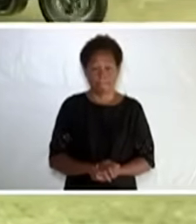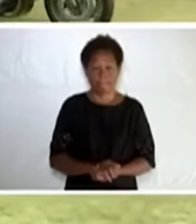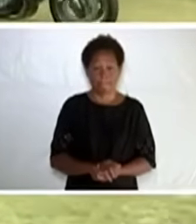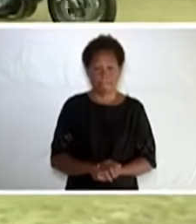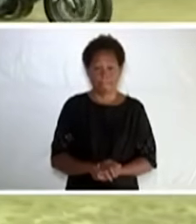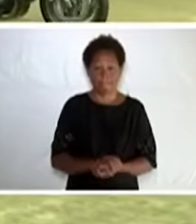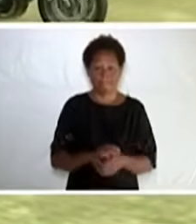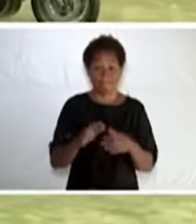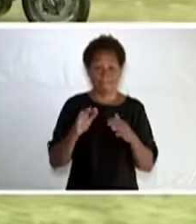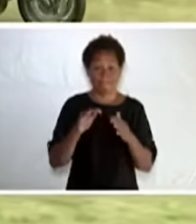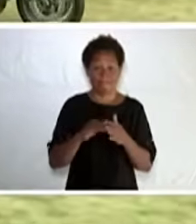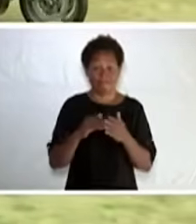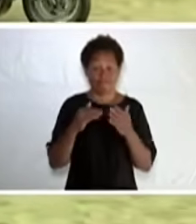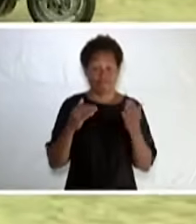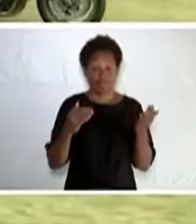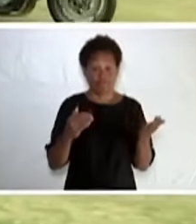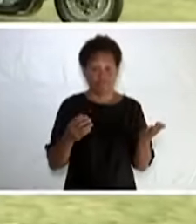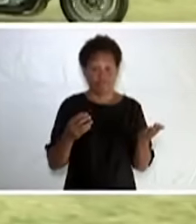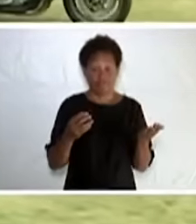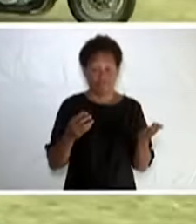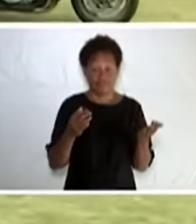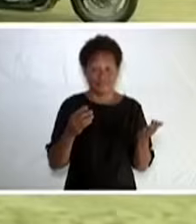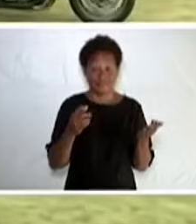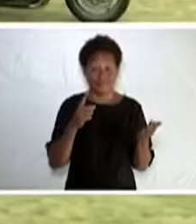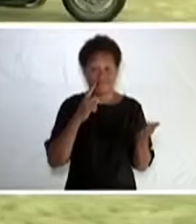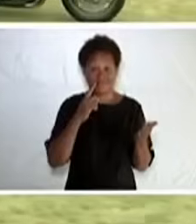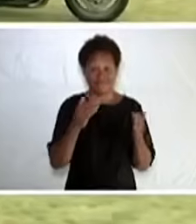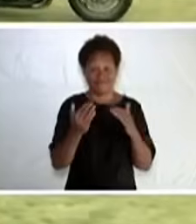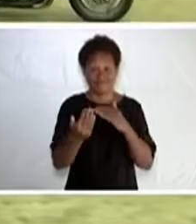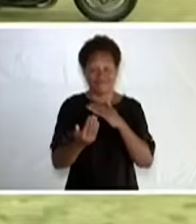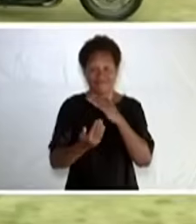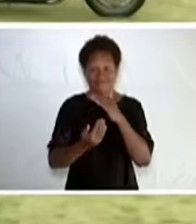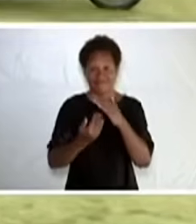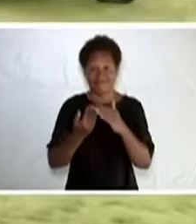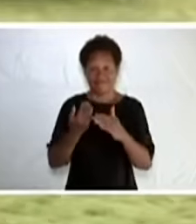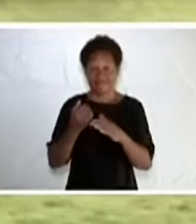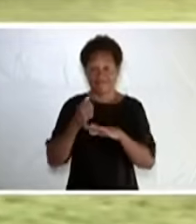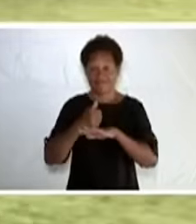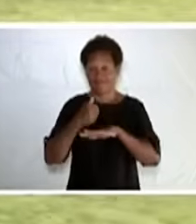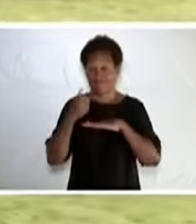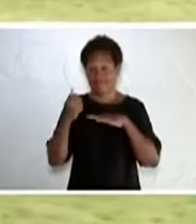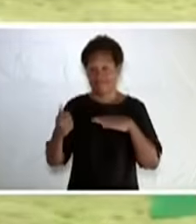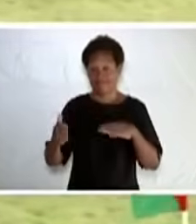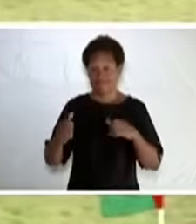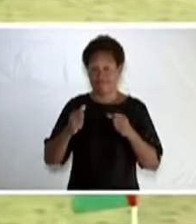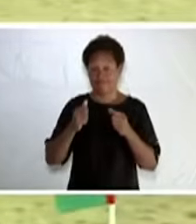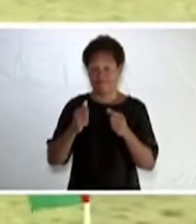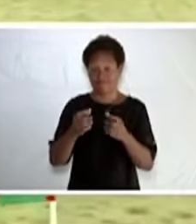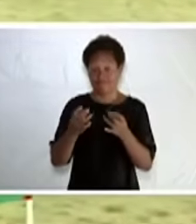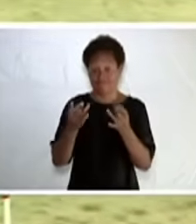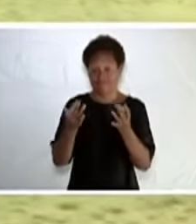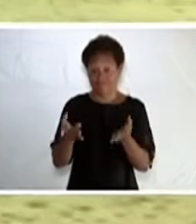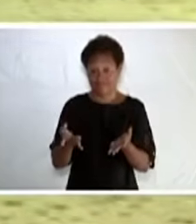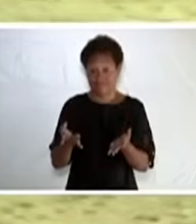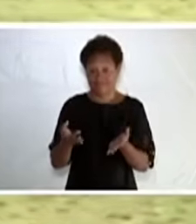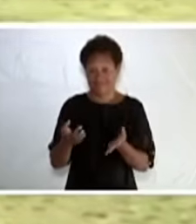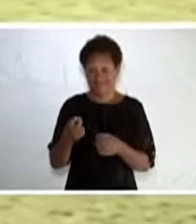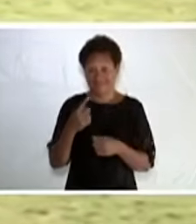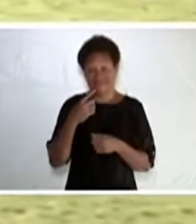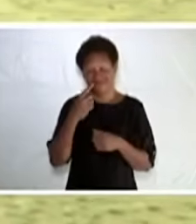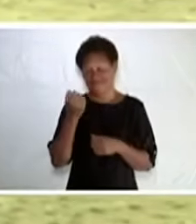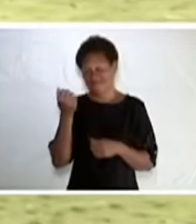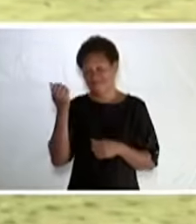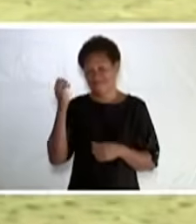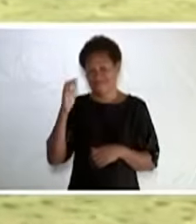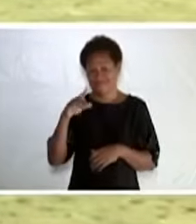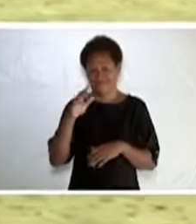Ianda reda ni rasa durmai na lori boro taki na lori ni matini tu me baka kitu kai tu kai ne wara kitiko na